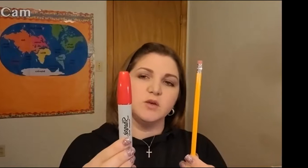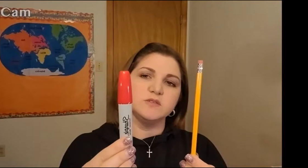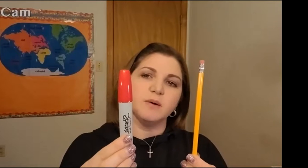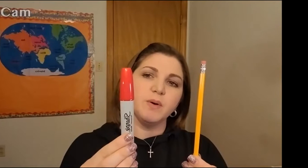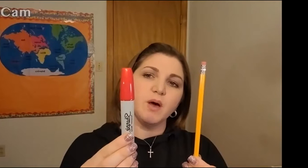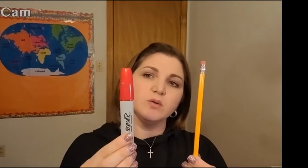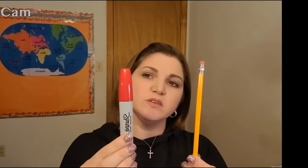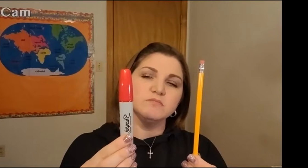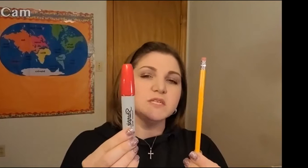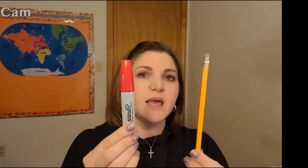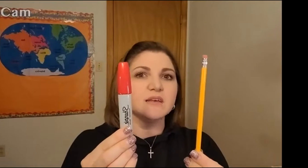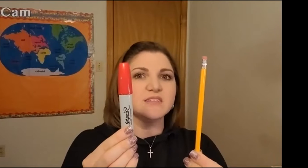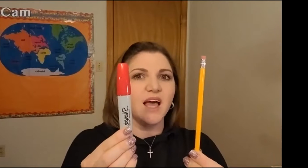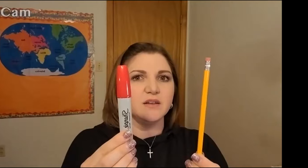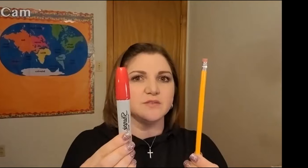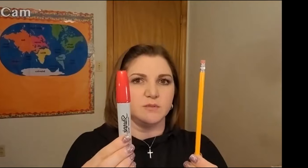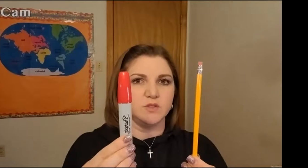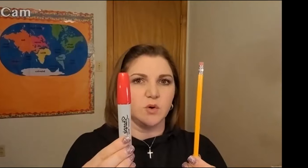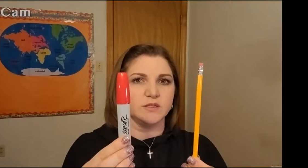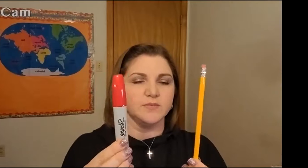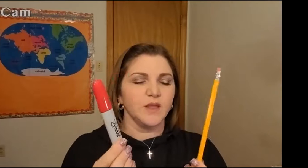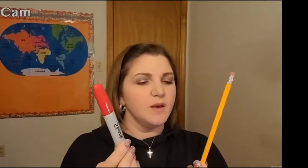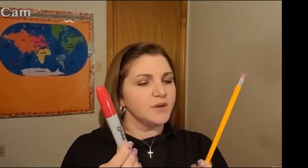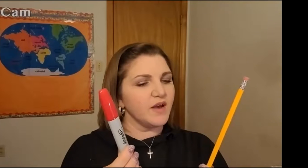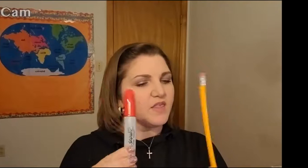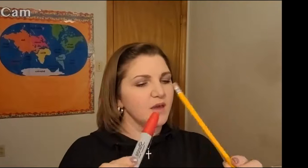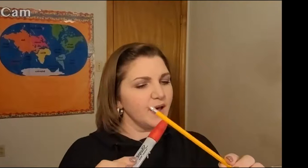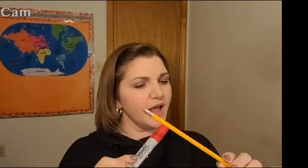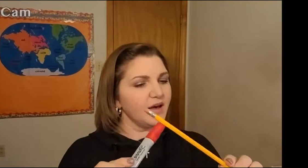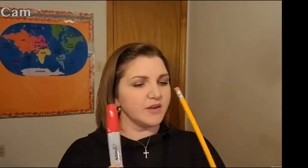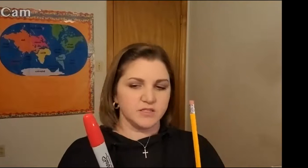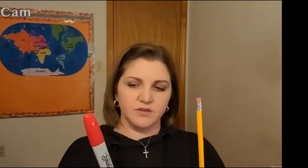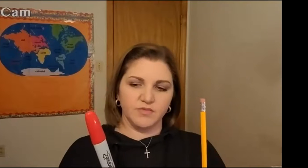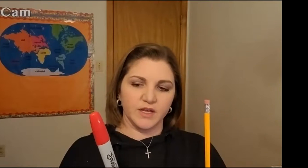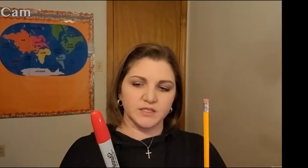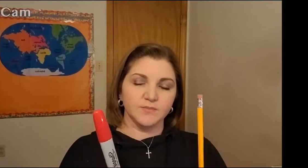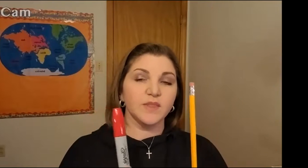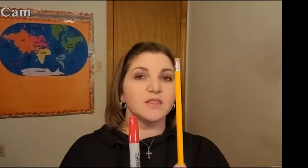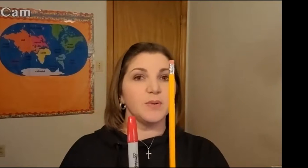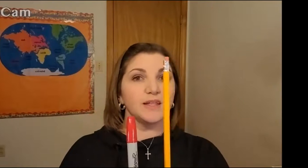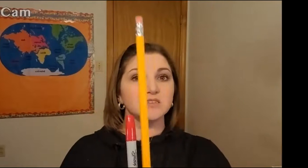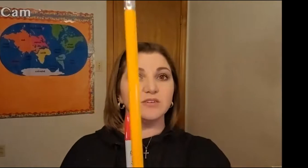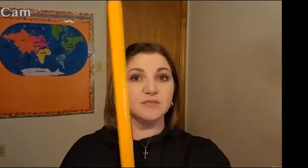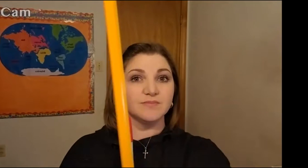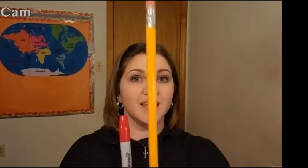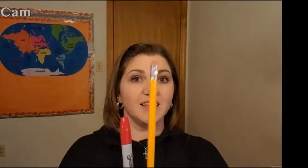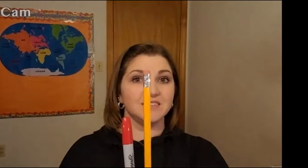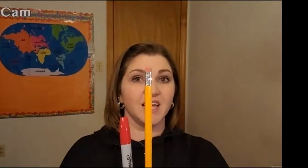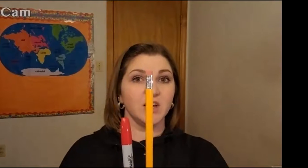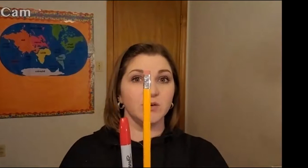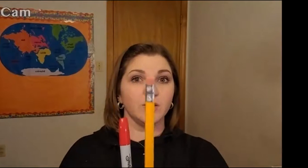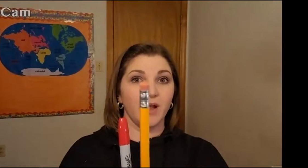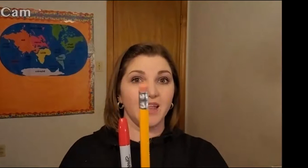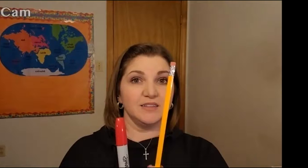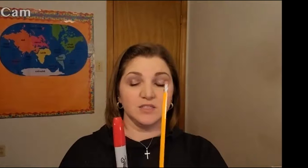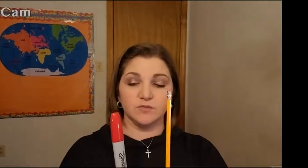could use them both to make a sign of some sort. But if I think about how they're different, the pencil is